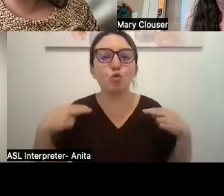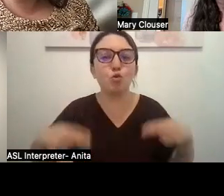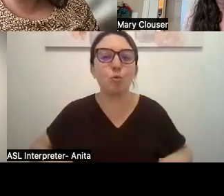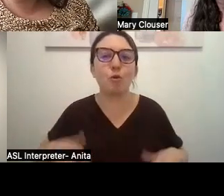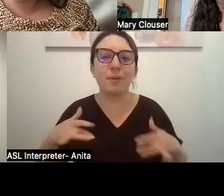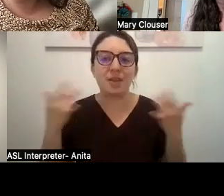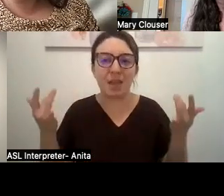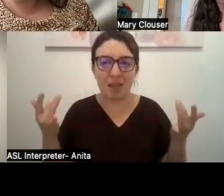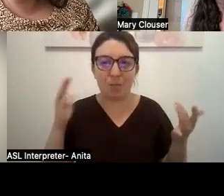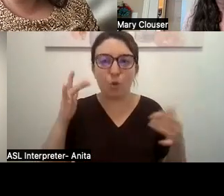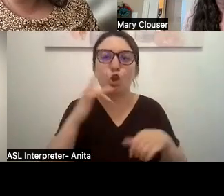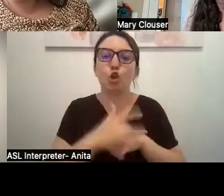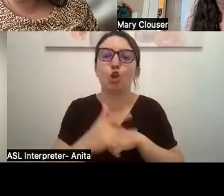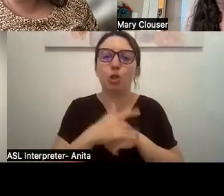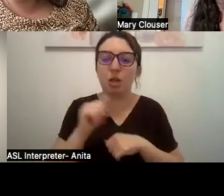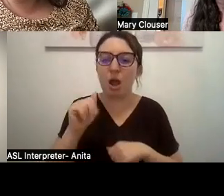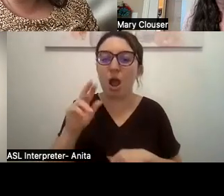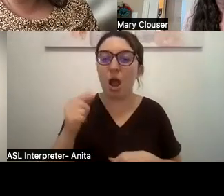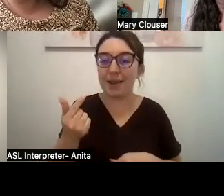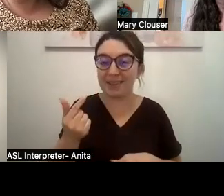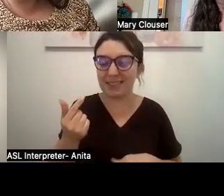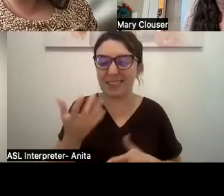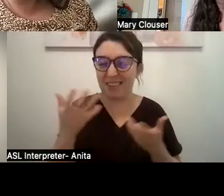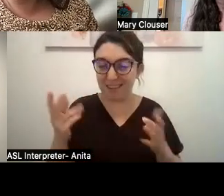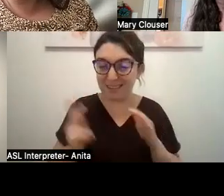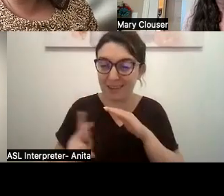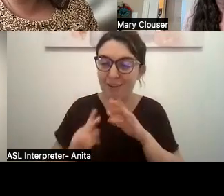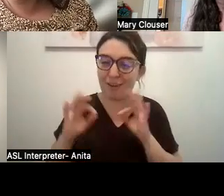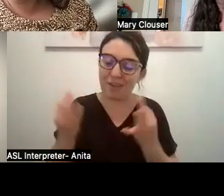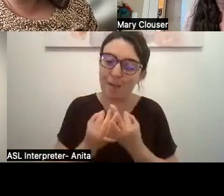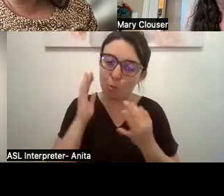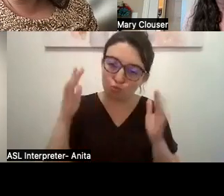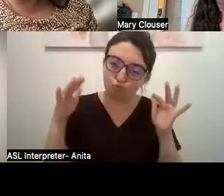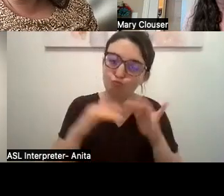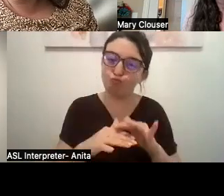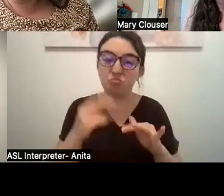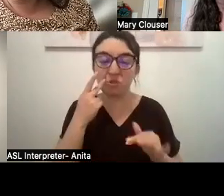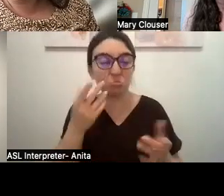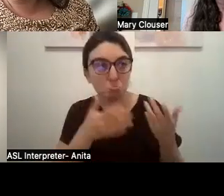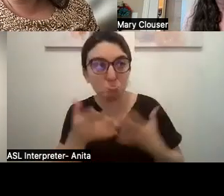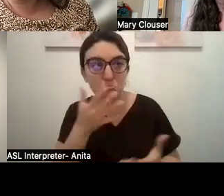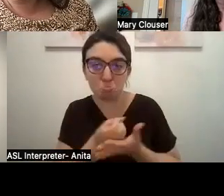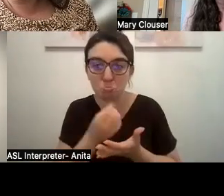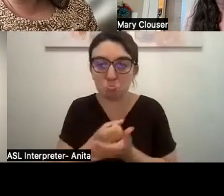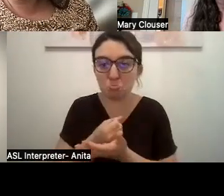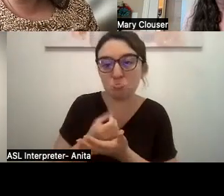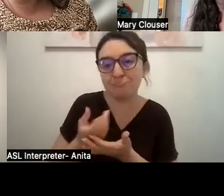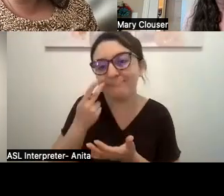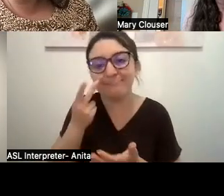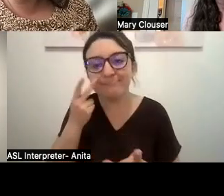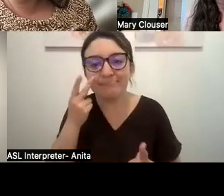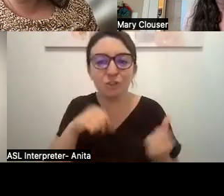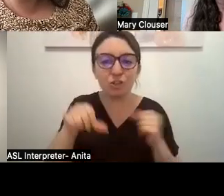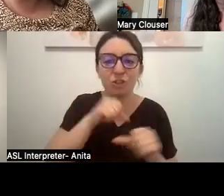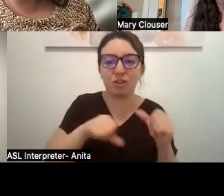there'll be opportunity. A lot of the kindergarten families come then. And so there might be some opportunities. We still have a few